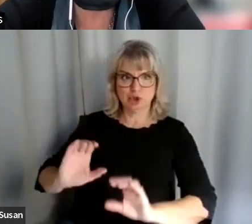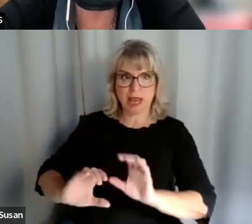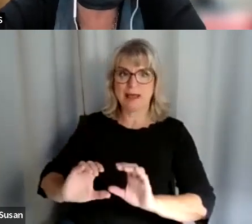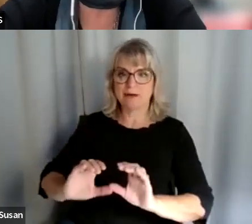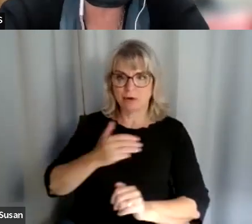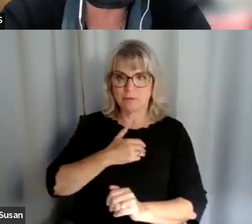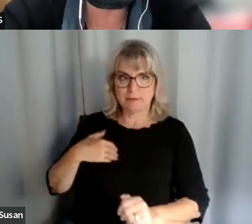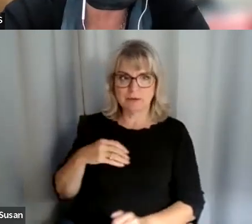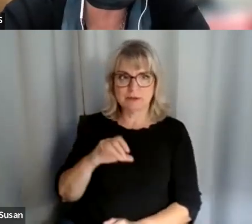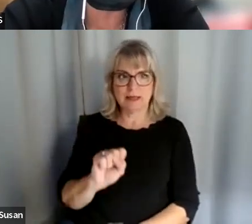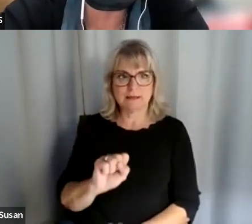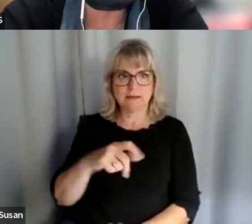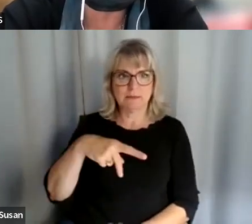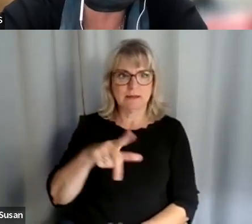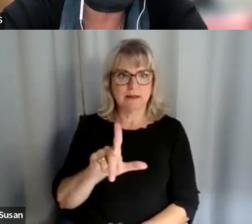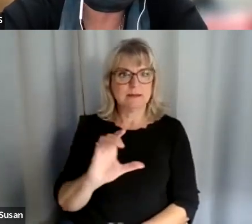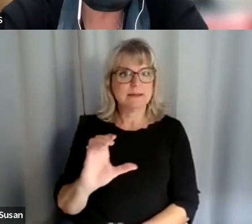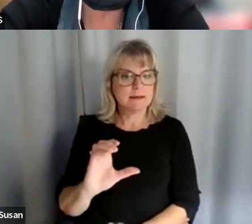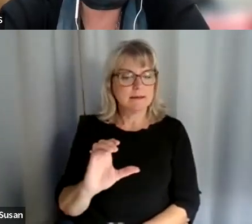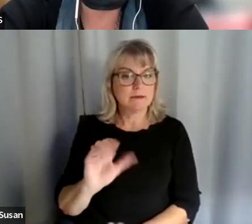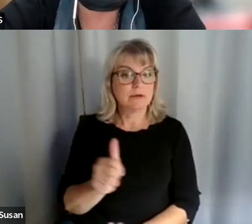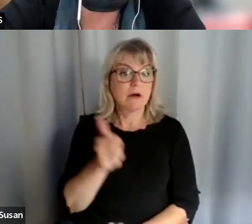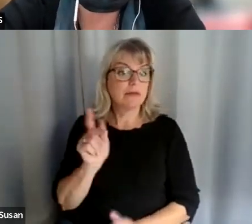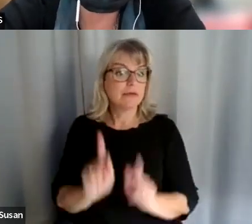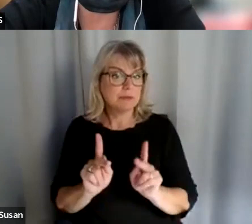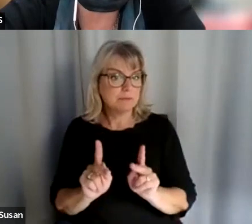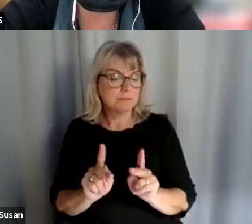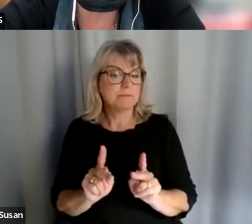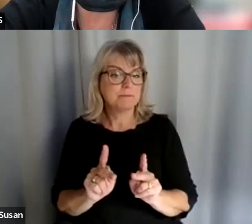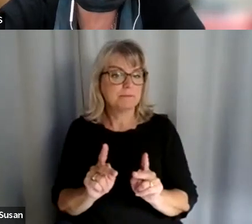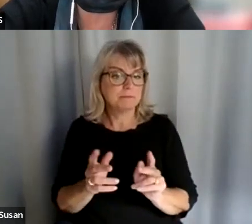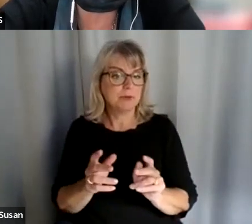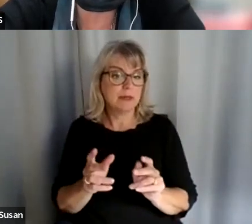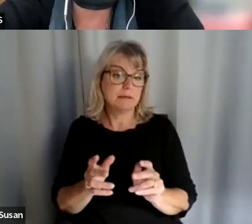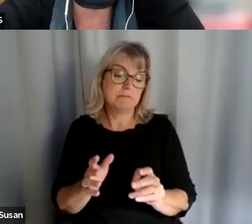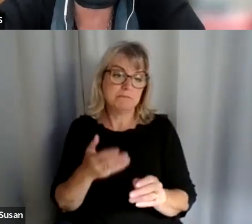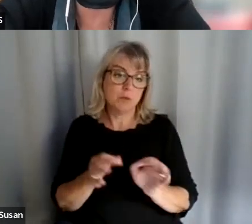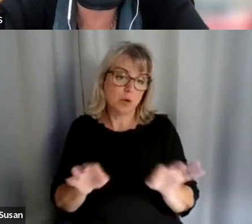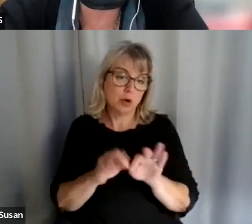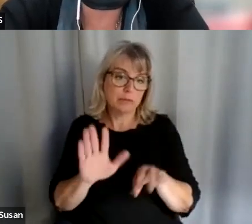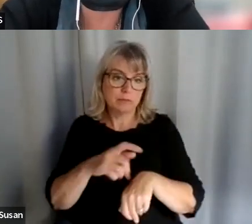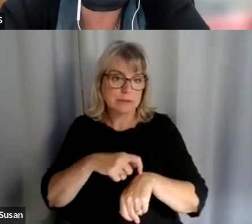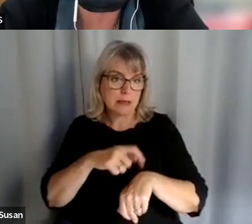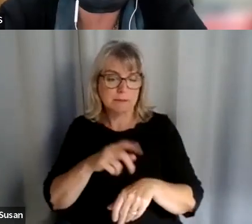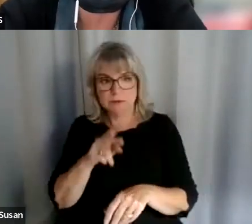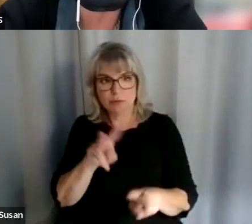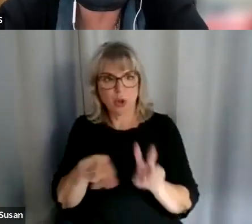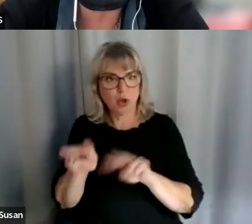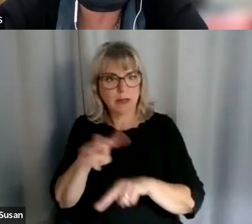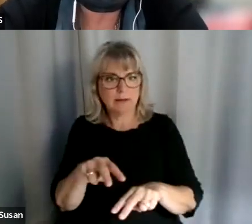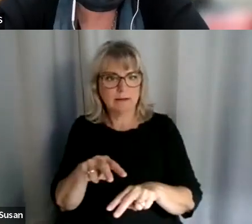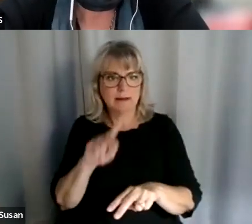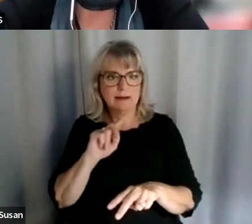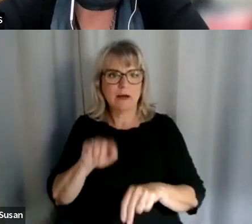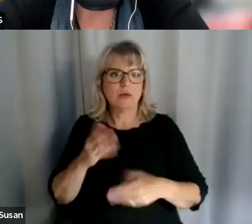of SPLC, but there are others too that are worth looking at. And then I will also put out an